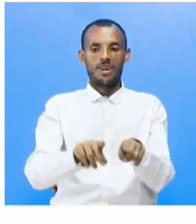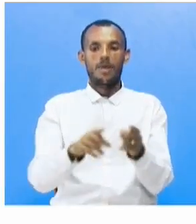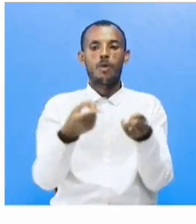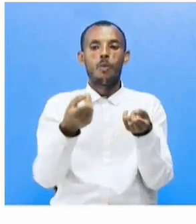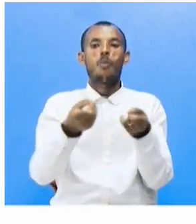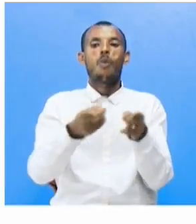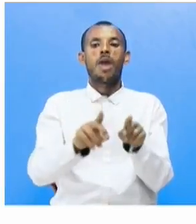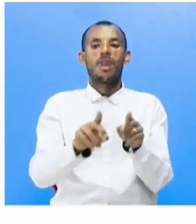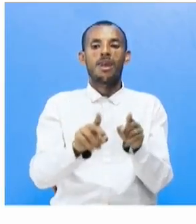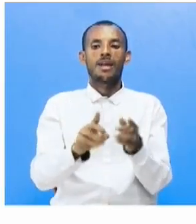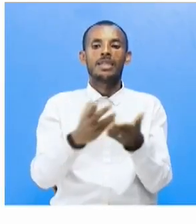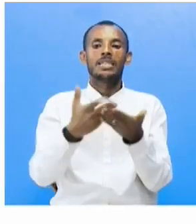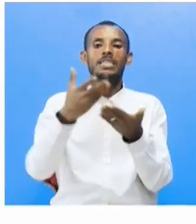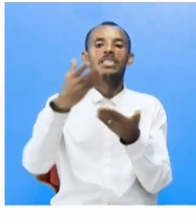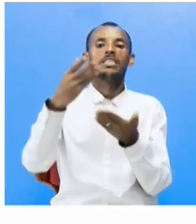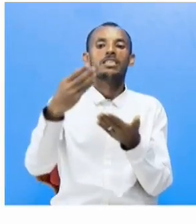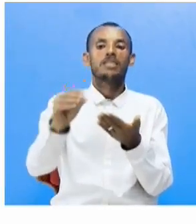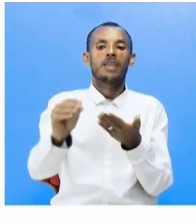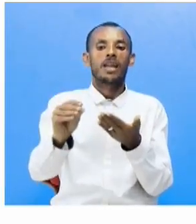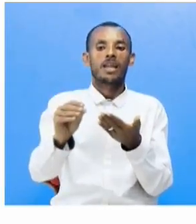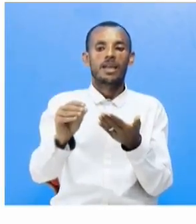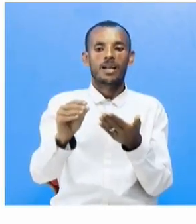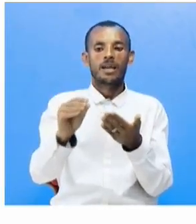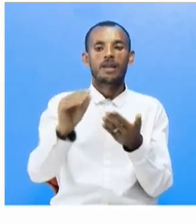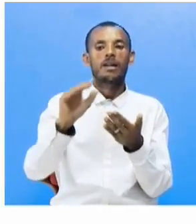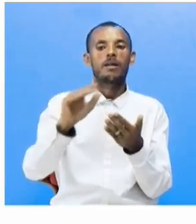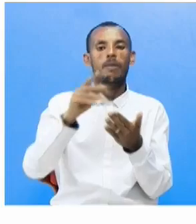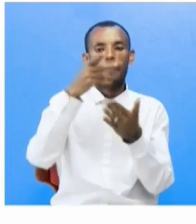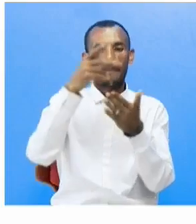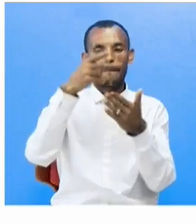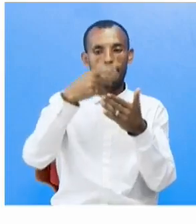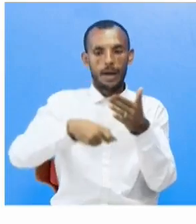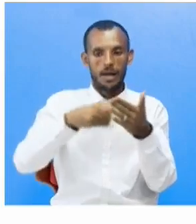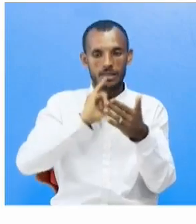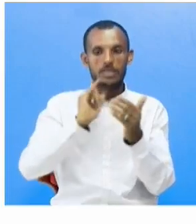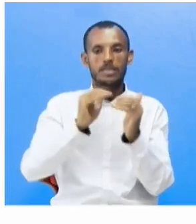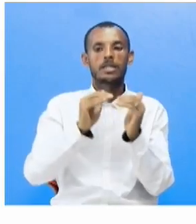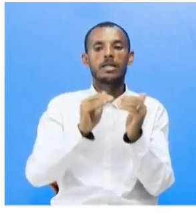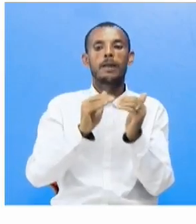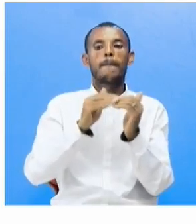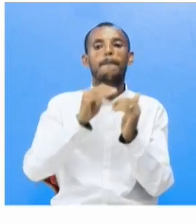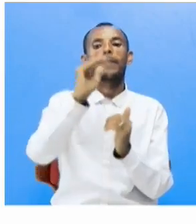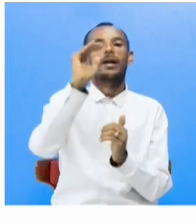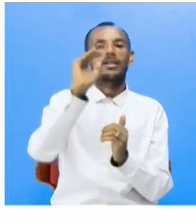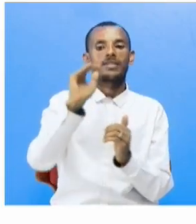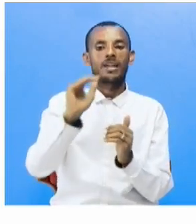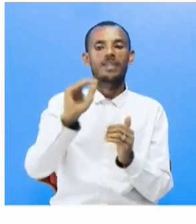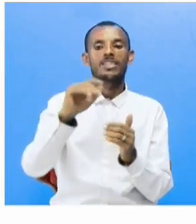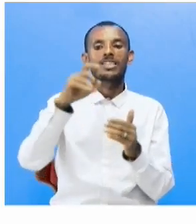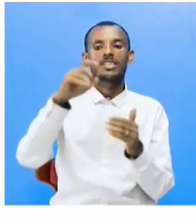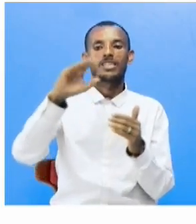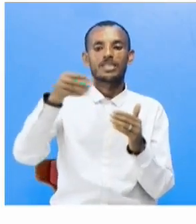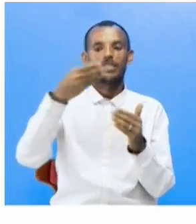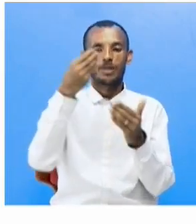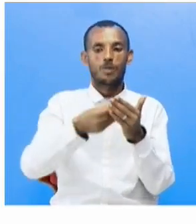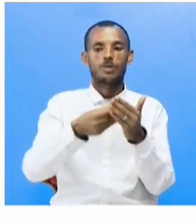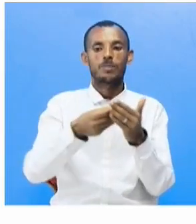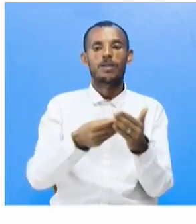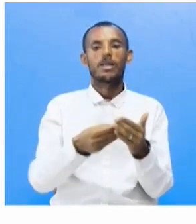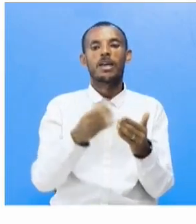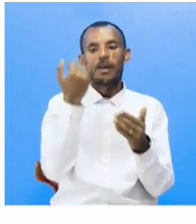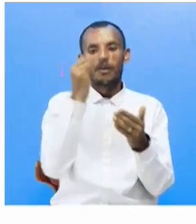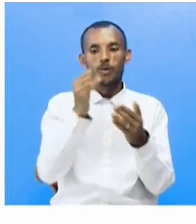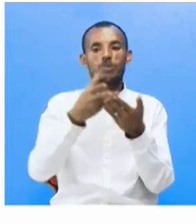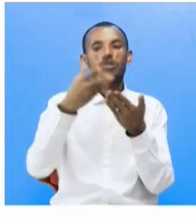when selling price is bigger than the cost price. If you sell more